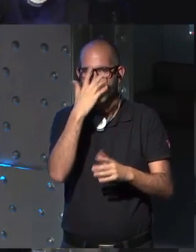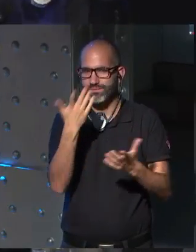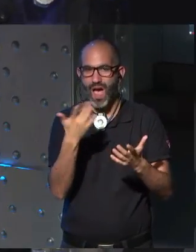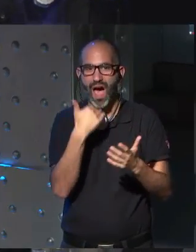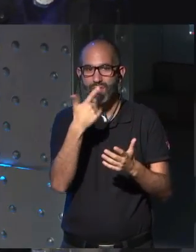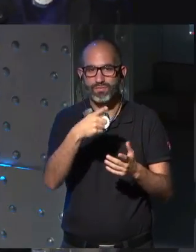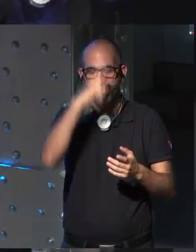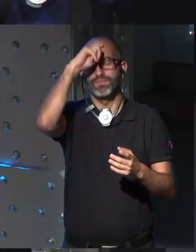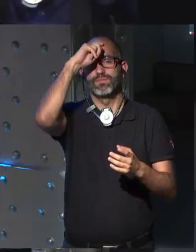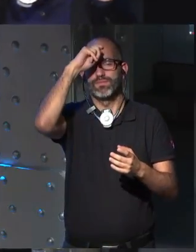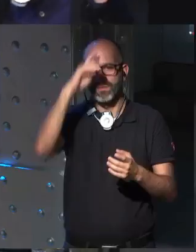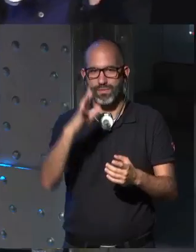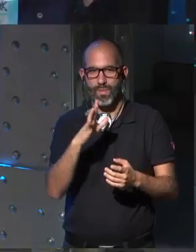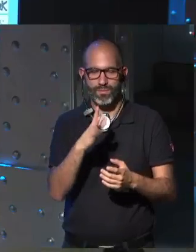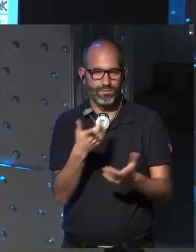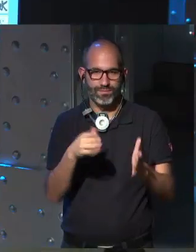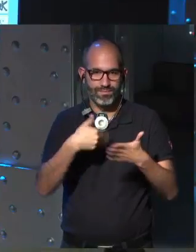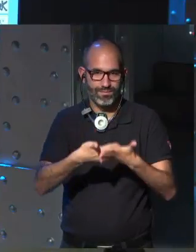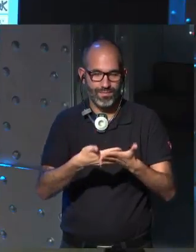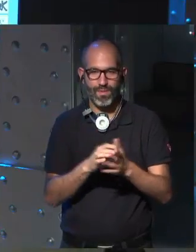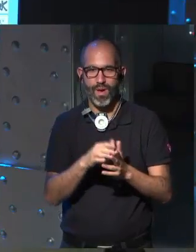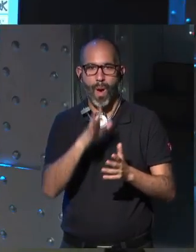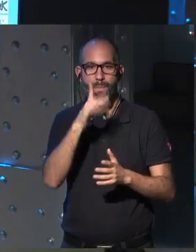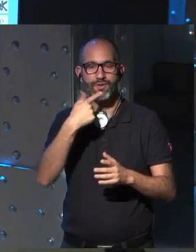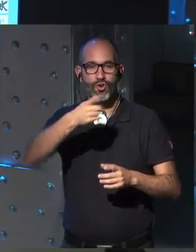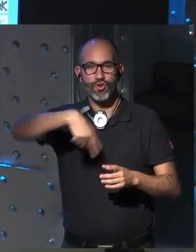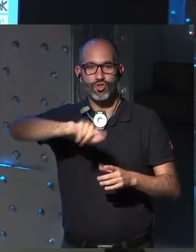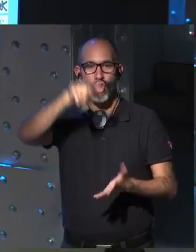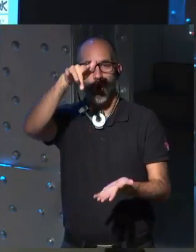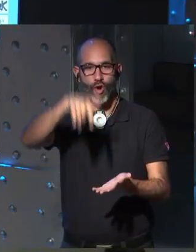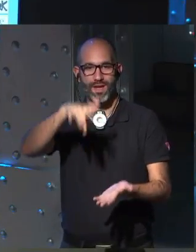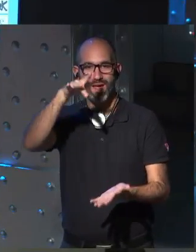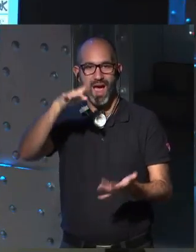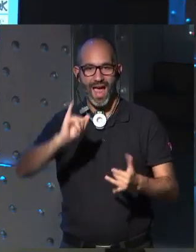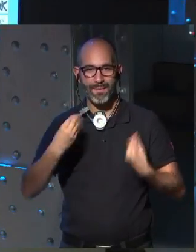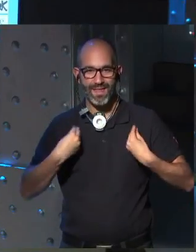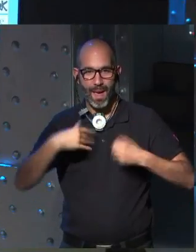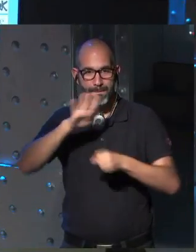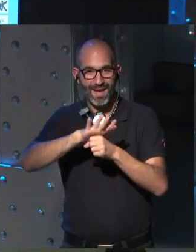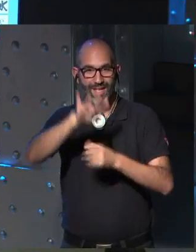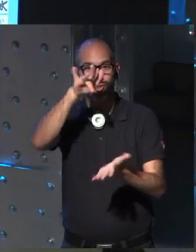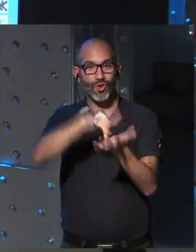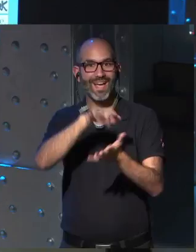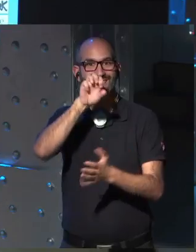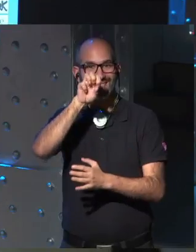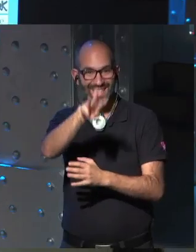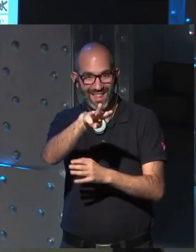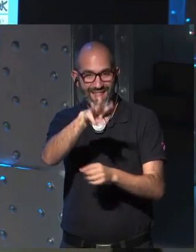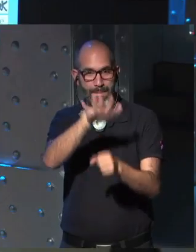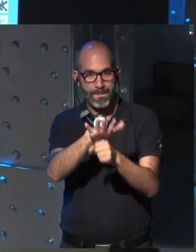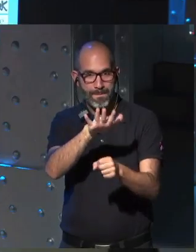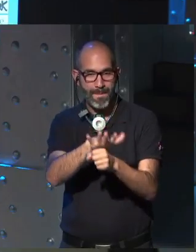luego, hay vida. Yes, there is life on Tuesdays. It is absolutely true. Even on Tuesdays